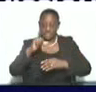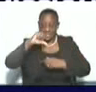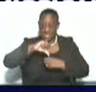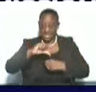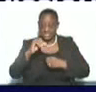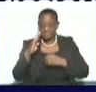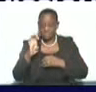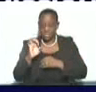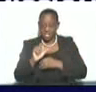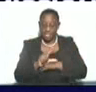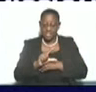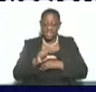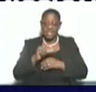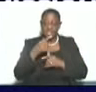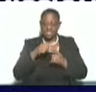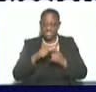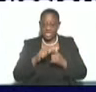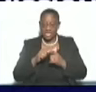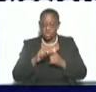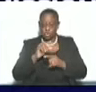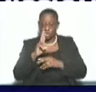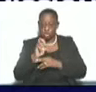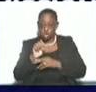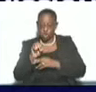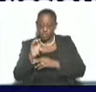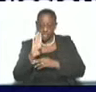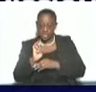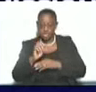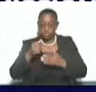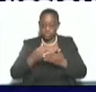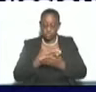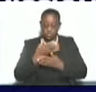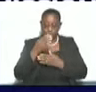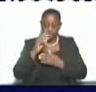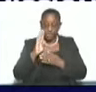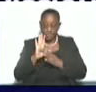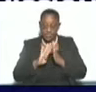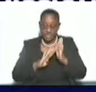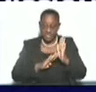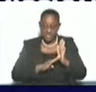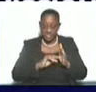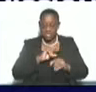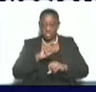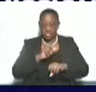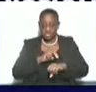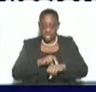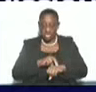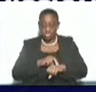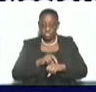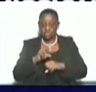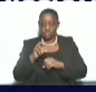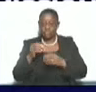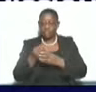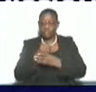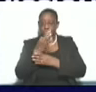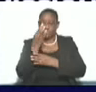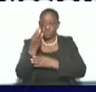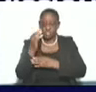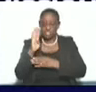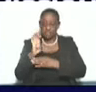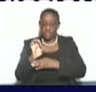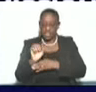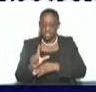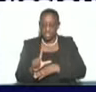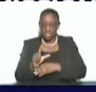government bill, urban renewal authority bill, national forest bill, legislation regulating cannabis and hemp, a